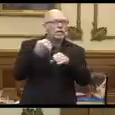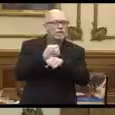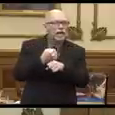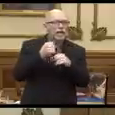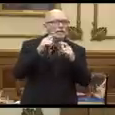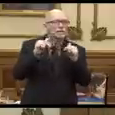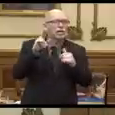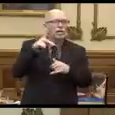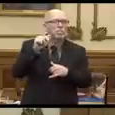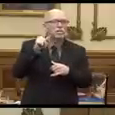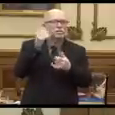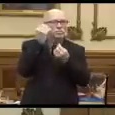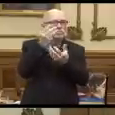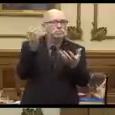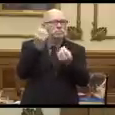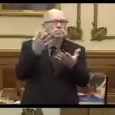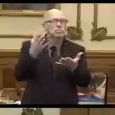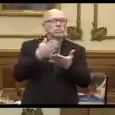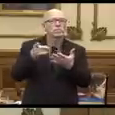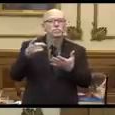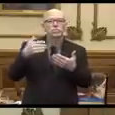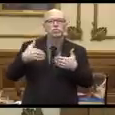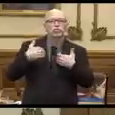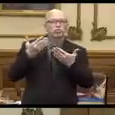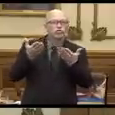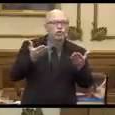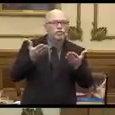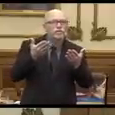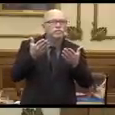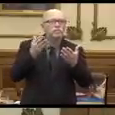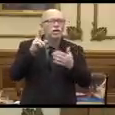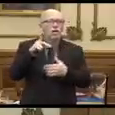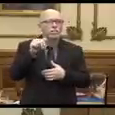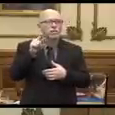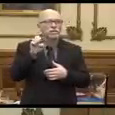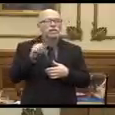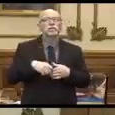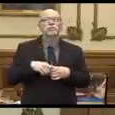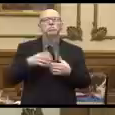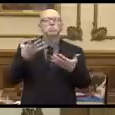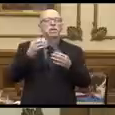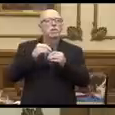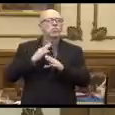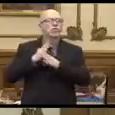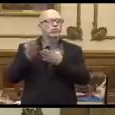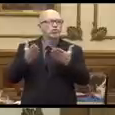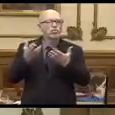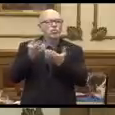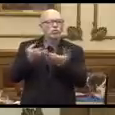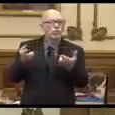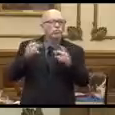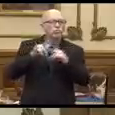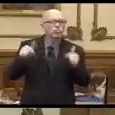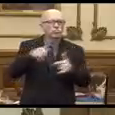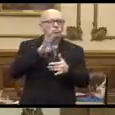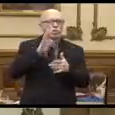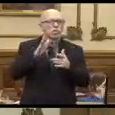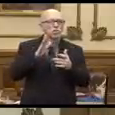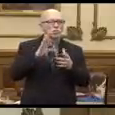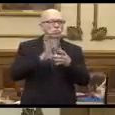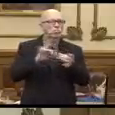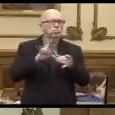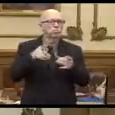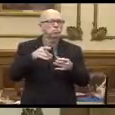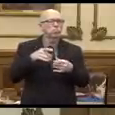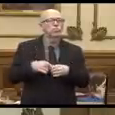some older youth services updates, and then the prevention services resources that you're allocating to